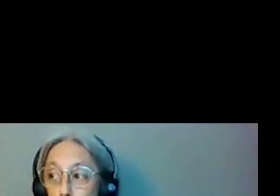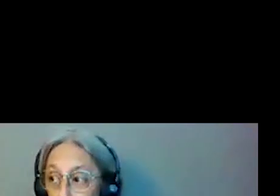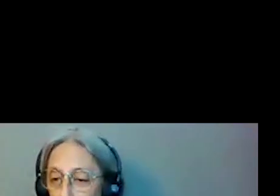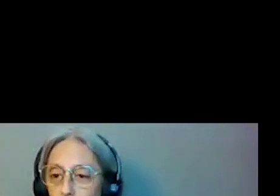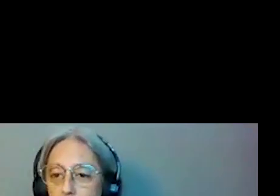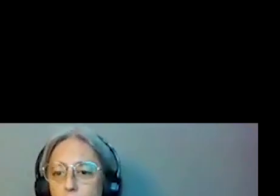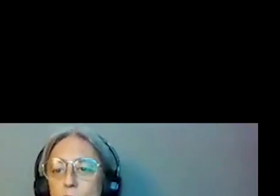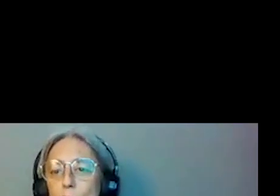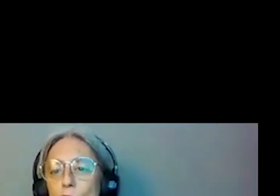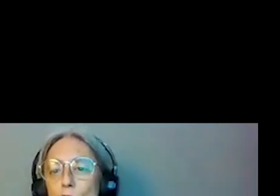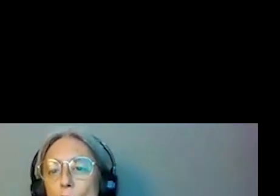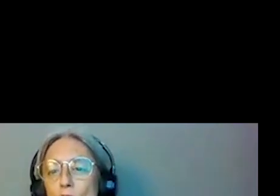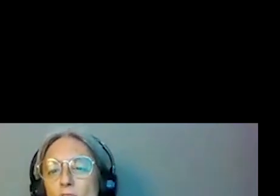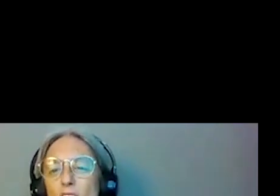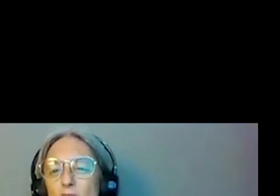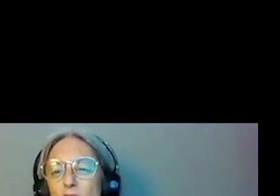further effects as well.